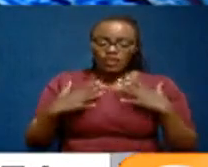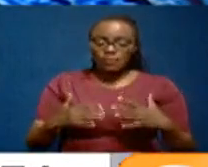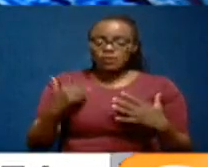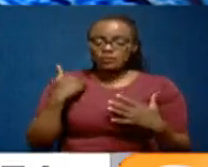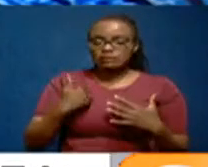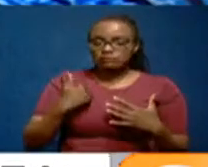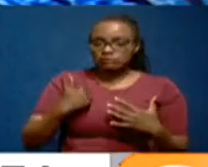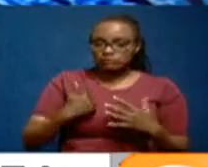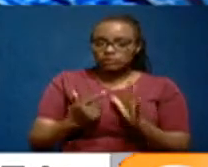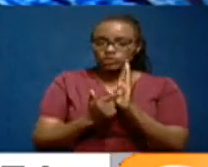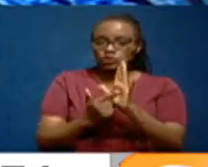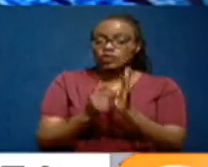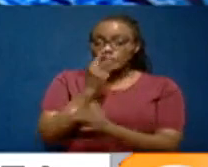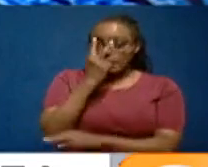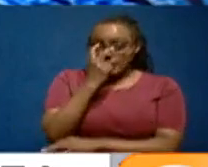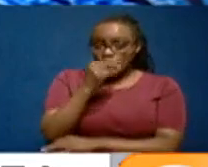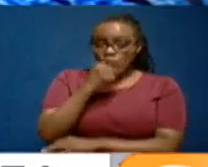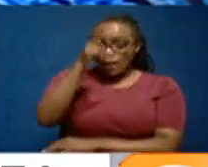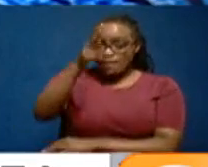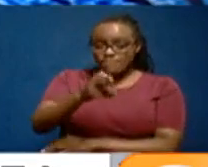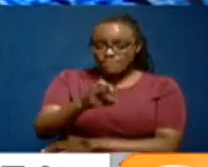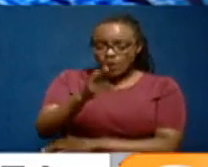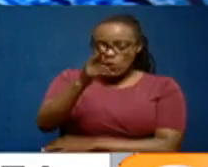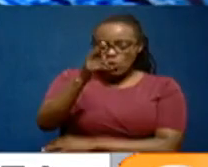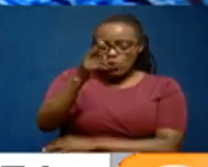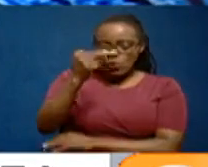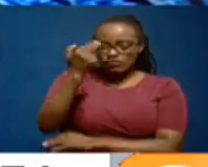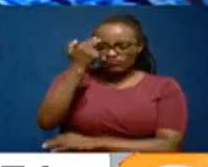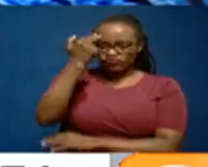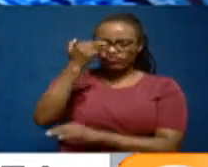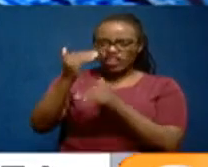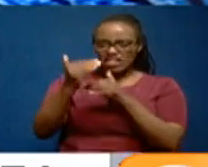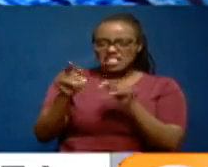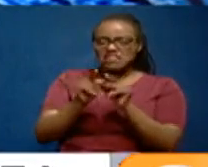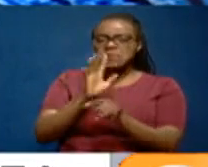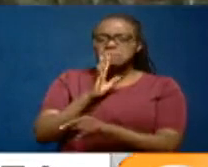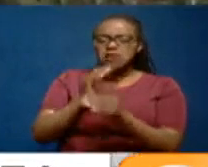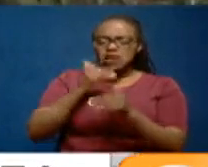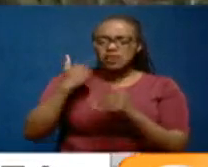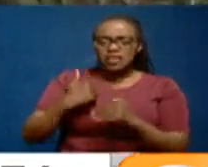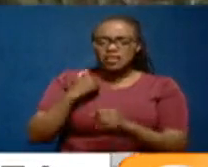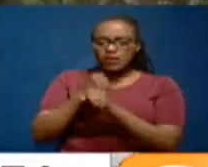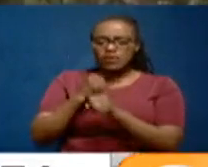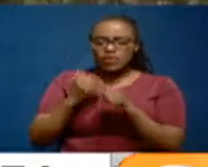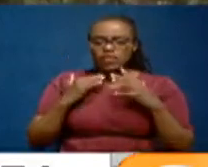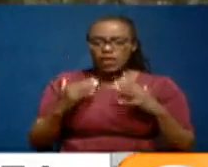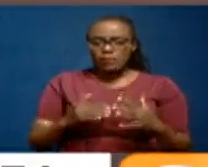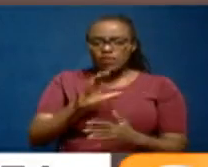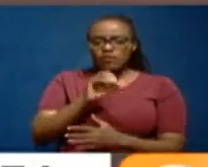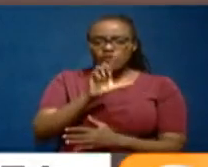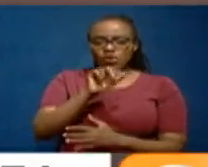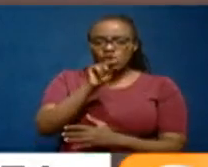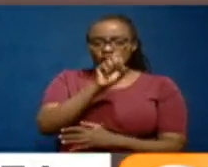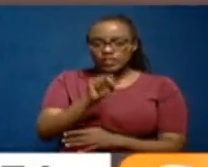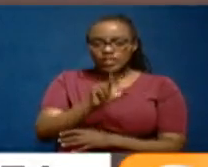post-mortem examination revealed the suspects were shot at close range. Speaking moments after an autopsy was conducted on the bodies of Collins